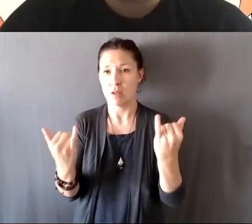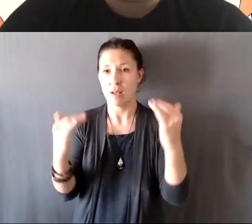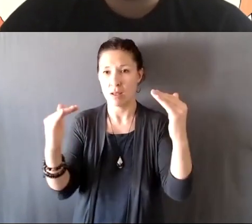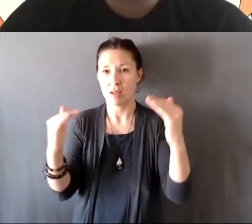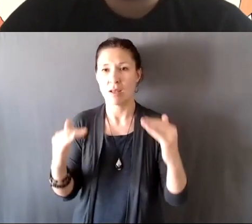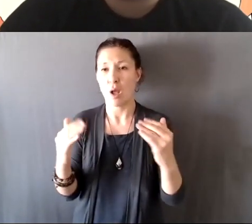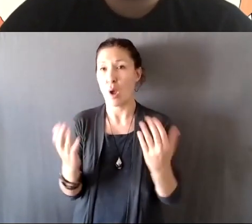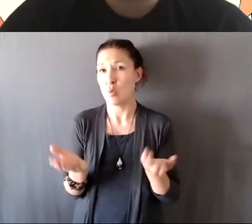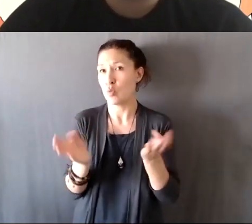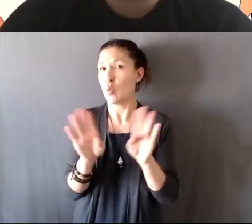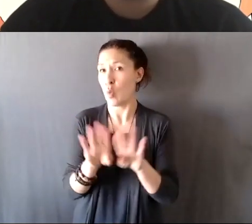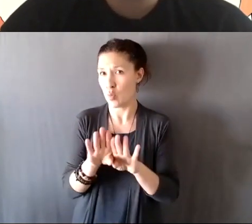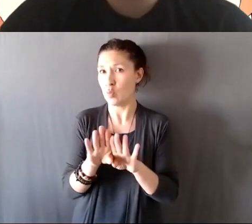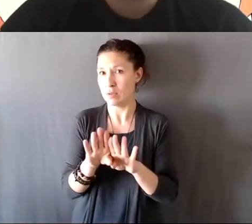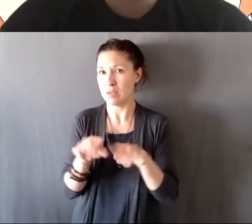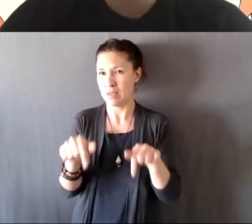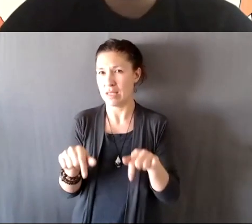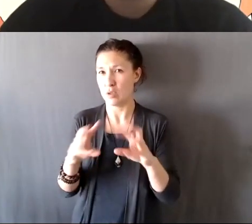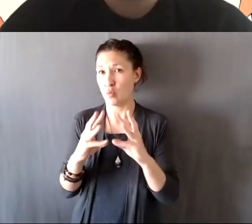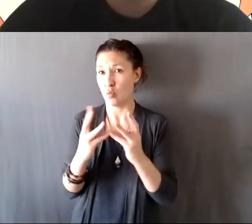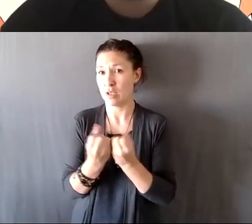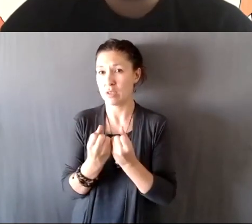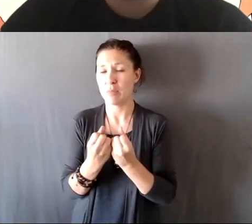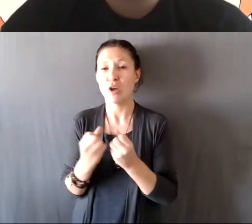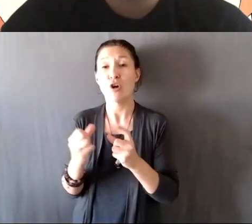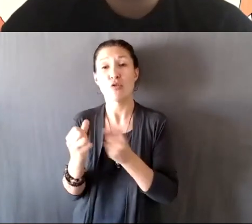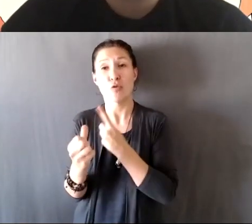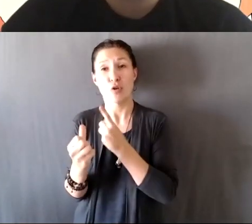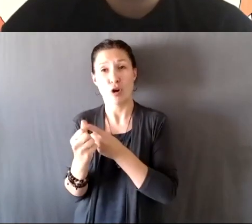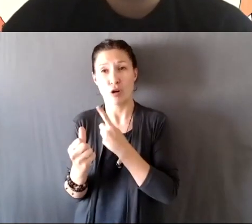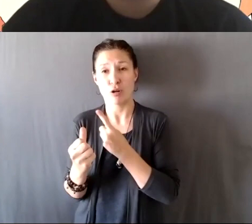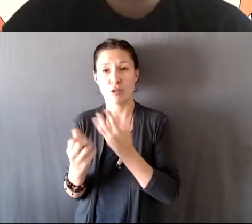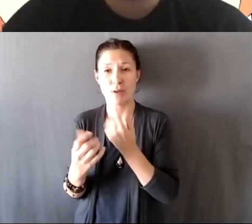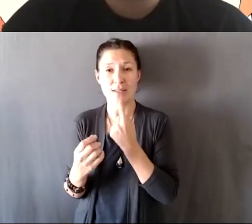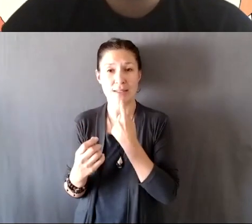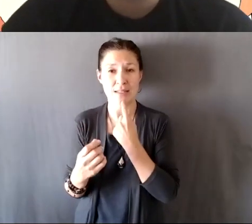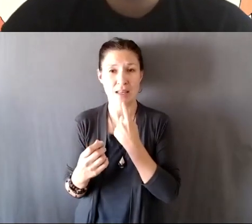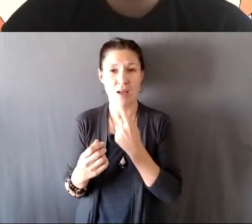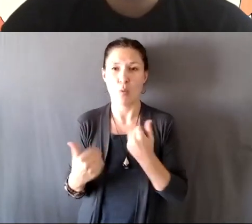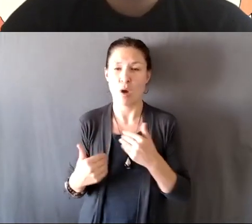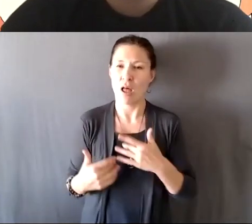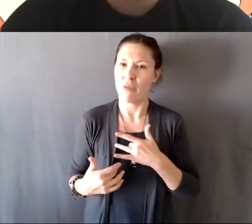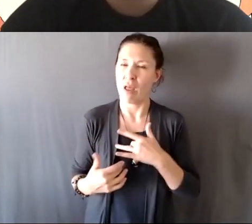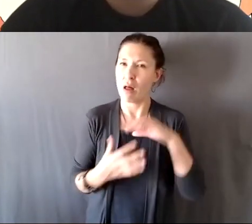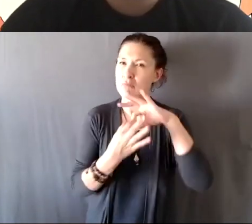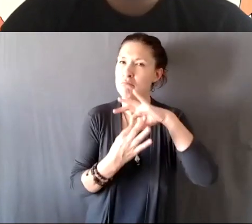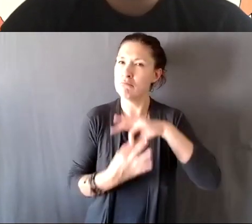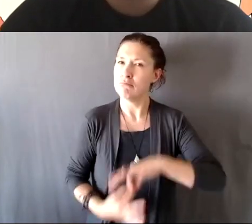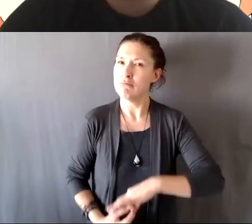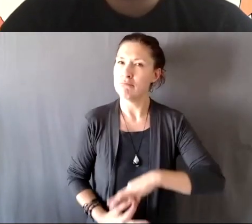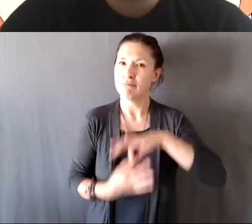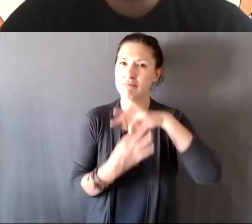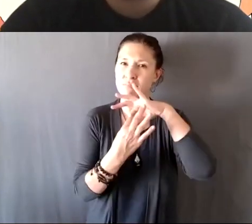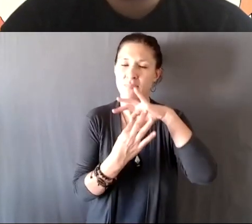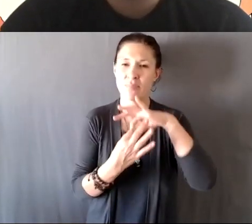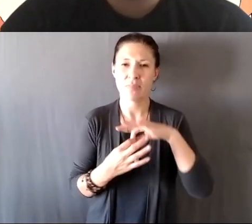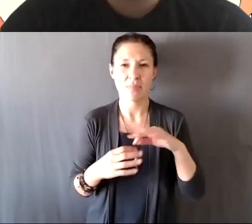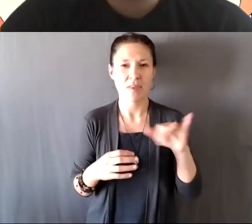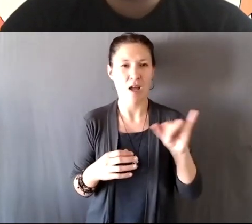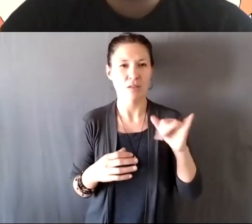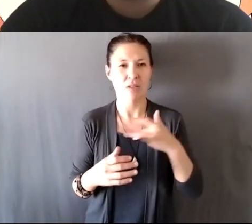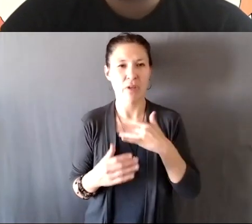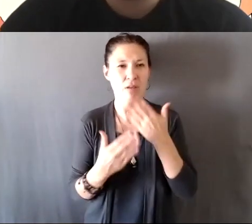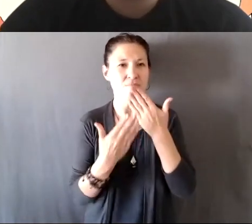closing time. I'll begin though by saying that I feel very aligned right now, and I'm feeling a really strong sense of gratitude